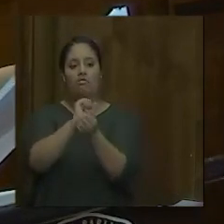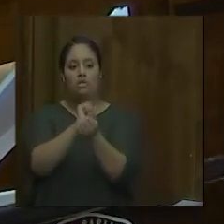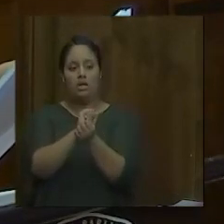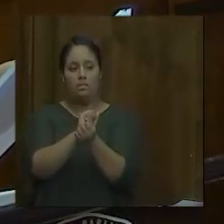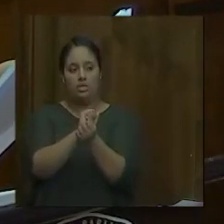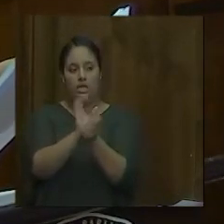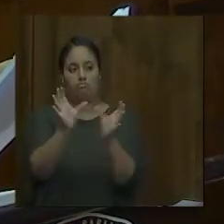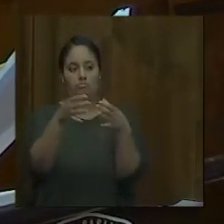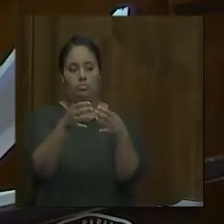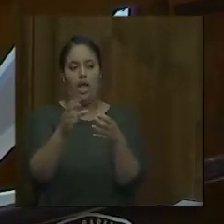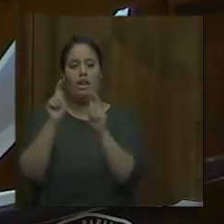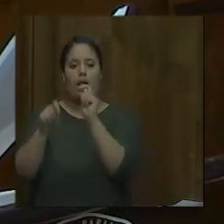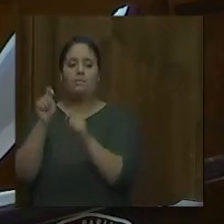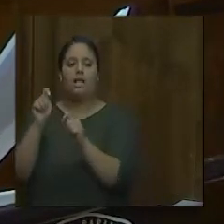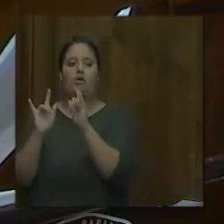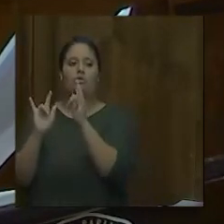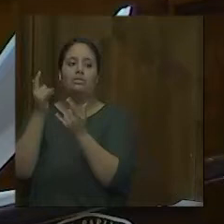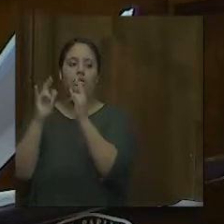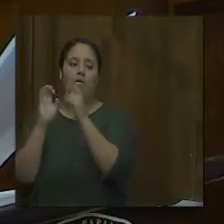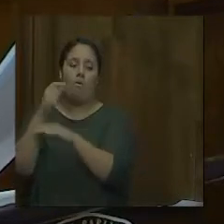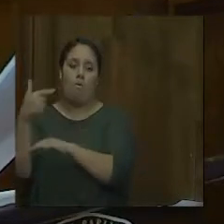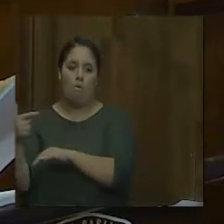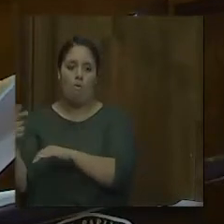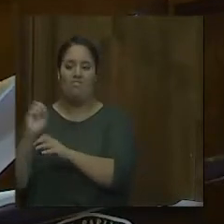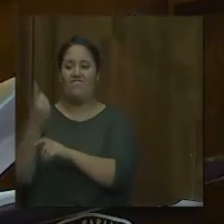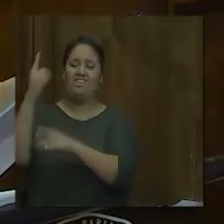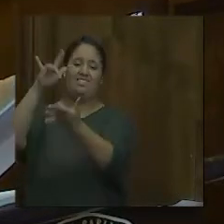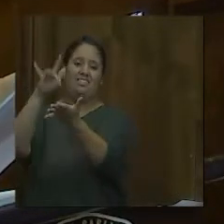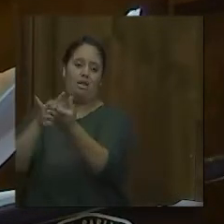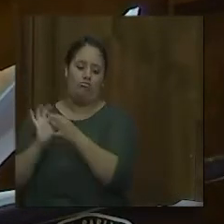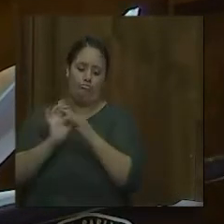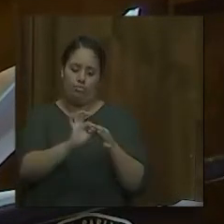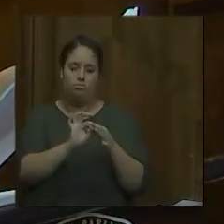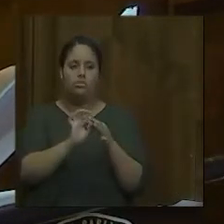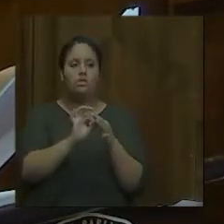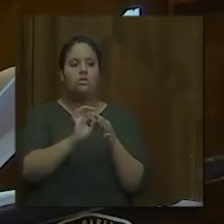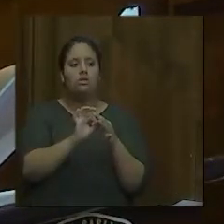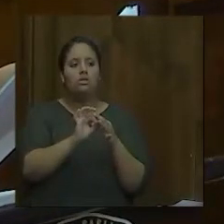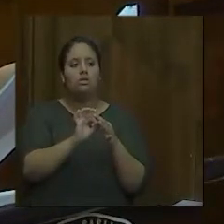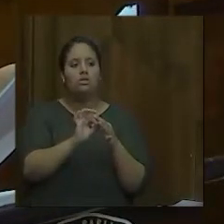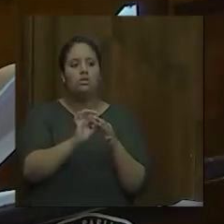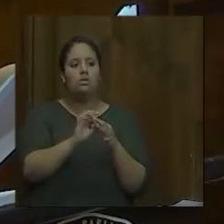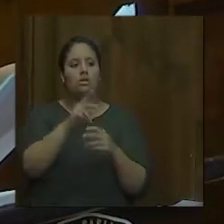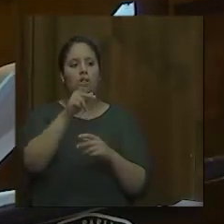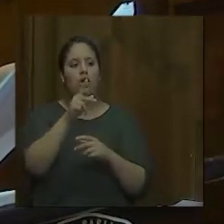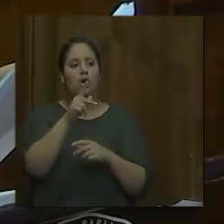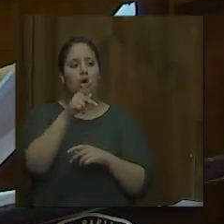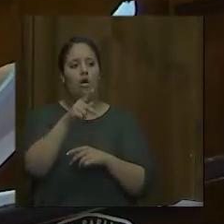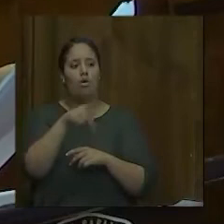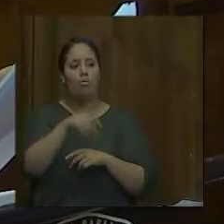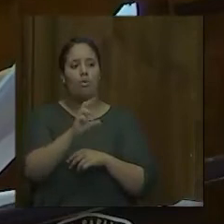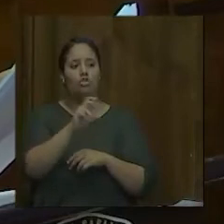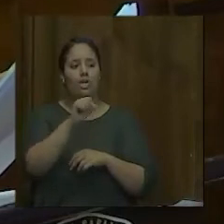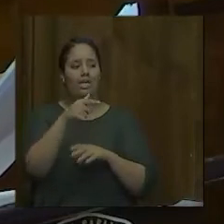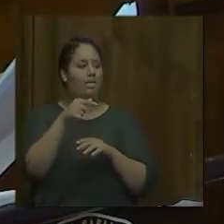Hall. And finally, the site related to the first confrontation between Koe herders and the Portuguese in